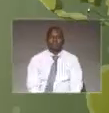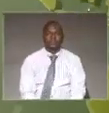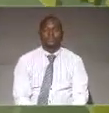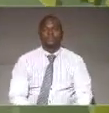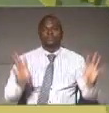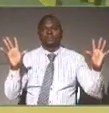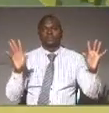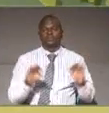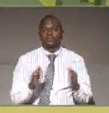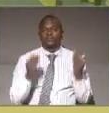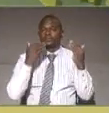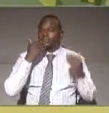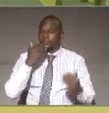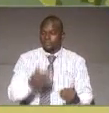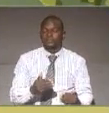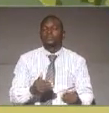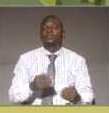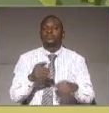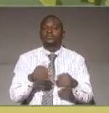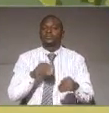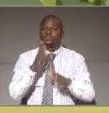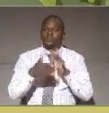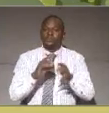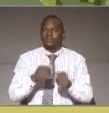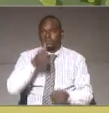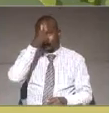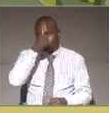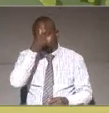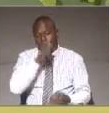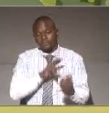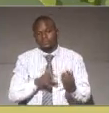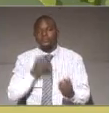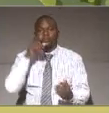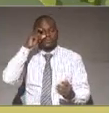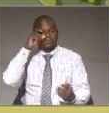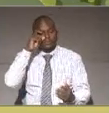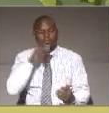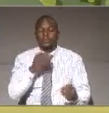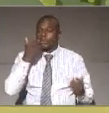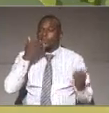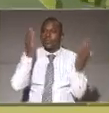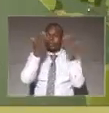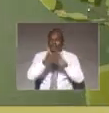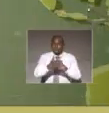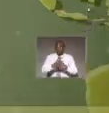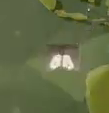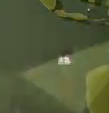And that does it for tonight. Thank you for sticking with us. Mugalu Mohammed on sign language. I am Roda Ngonzi. Have a lovely night.